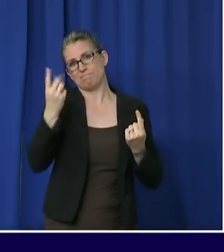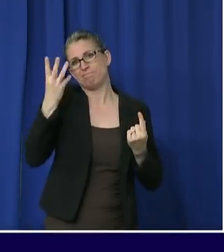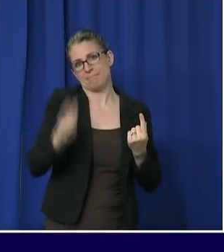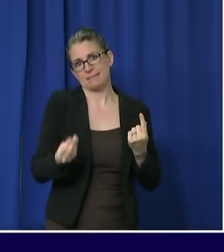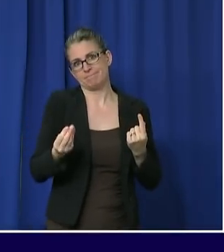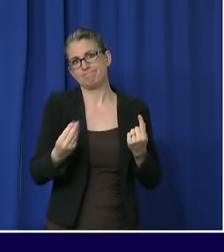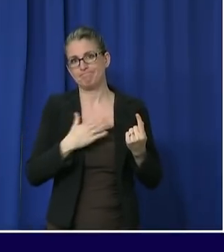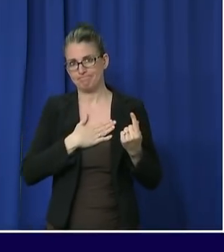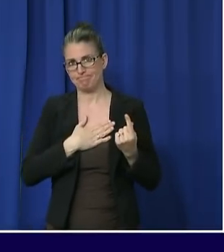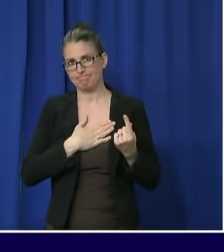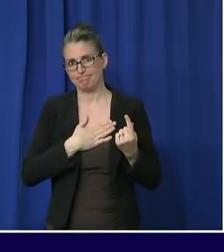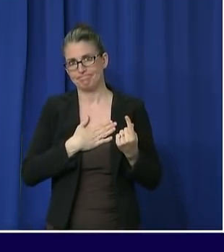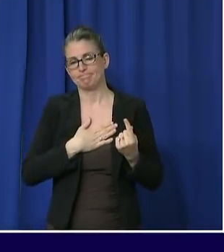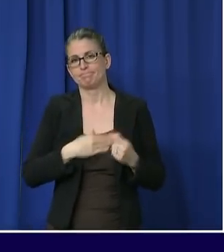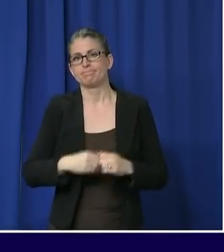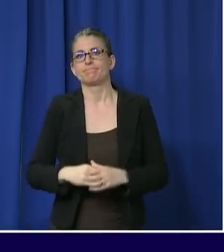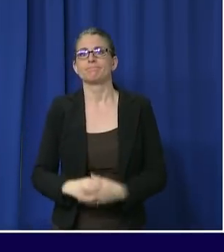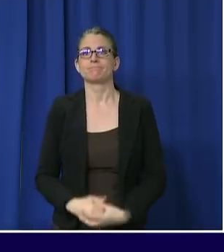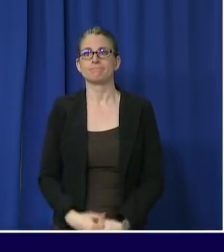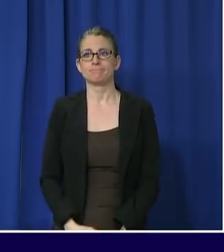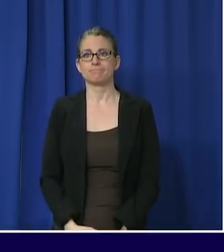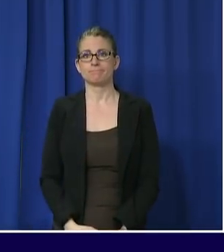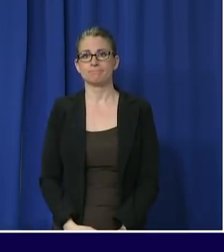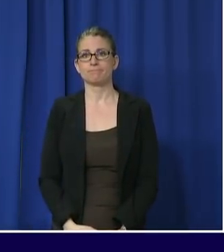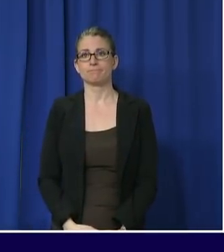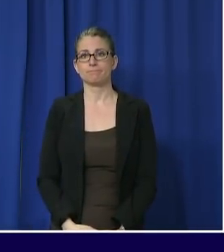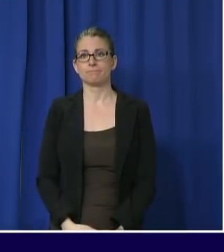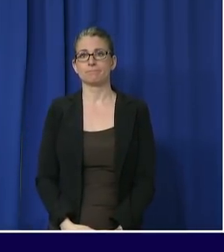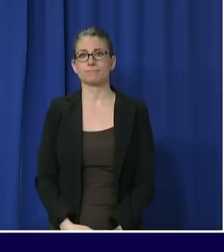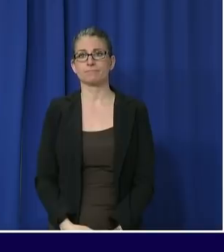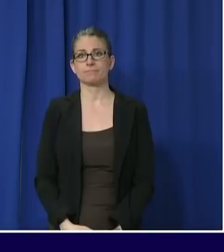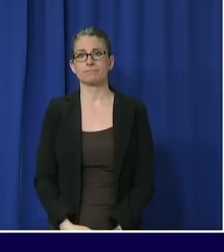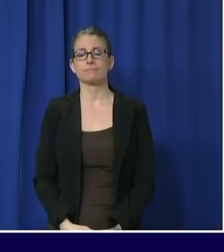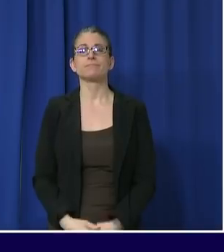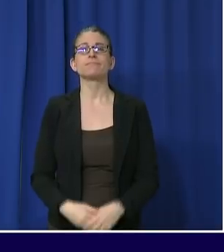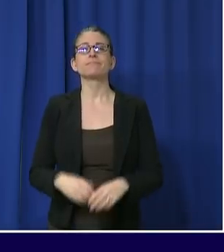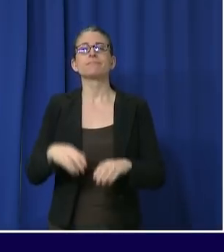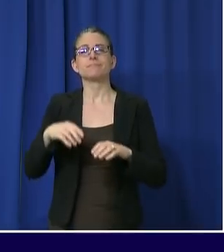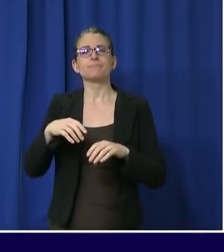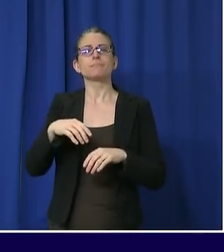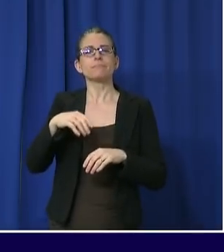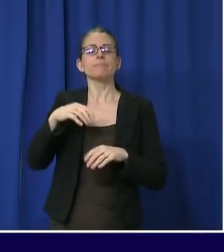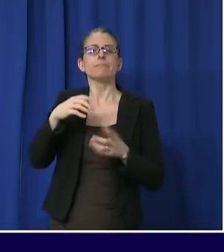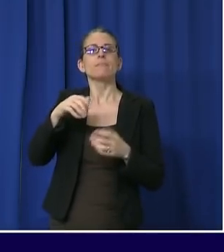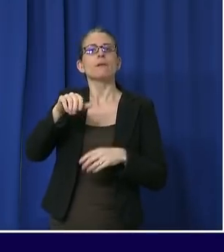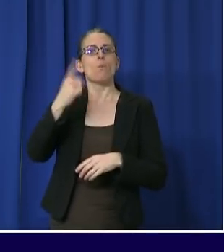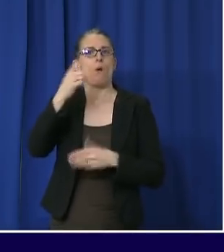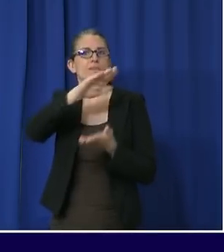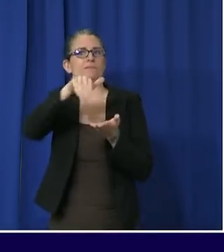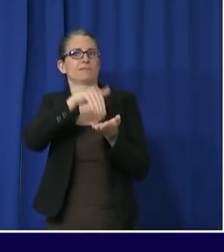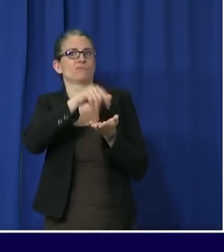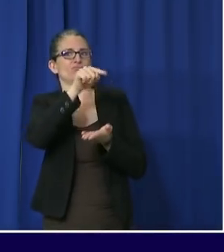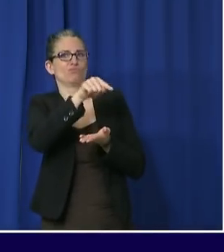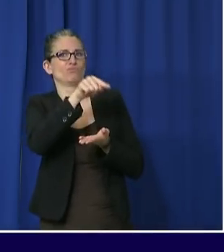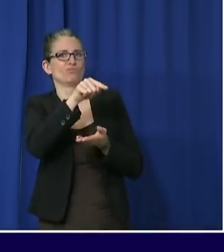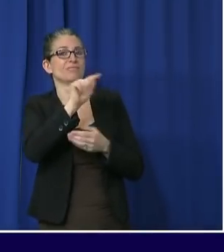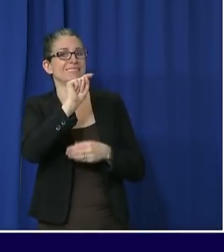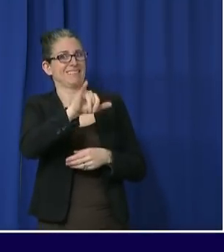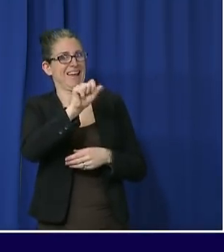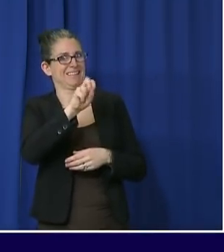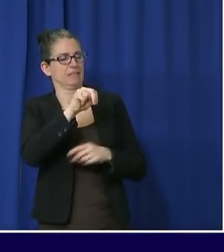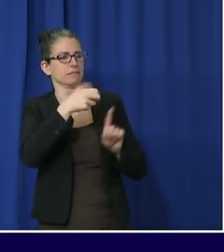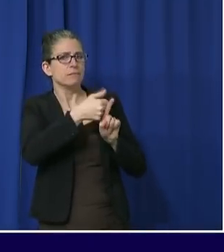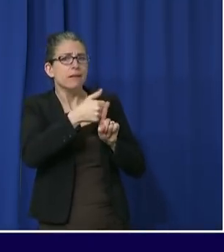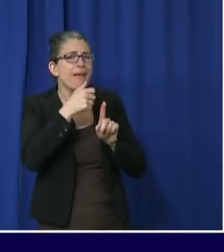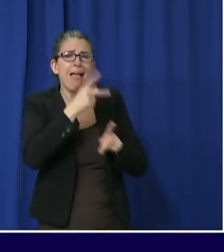coronavirus. And although it's not a long-term care facility, the Tyson Foods poultry processing